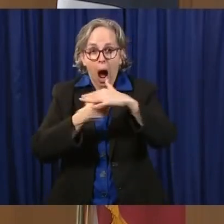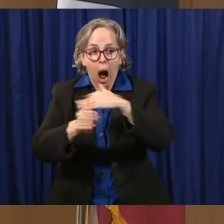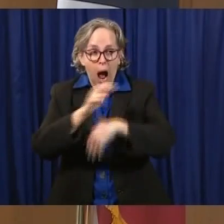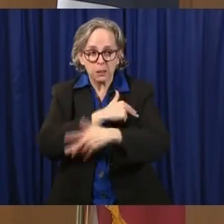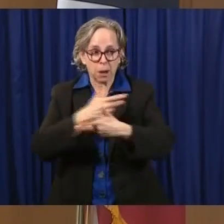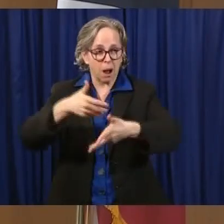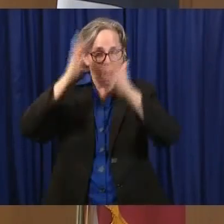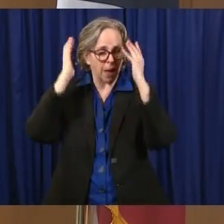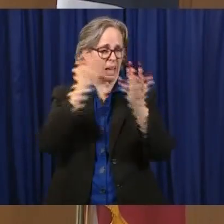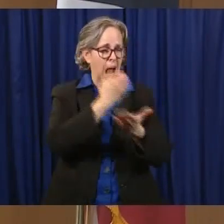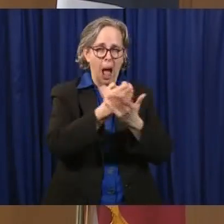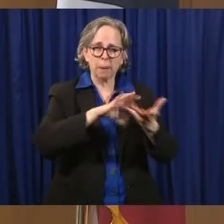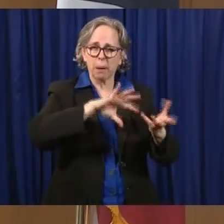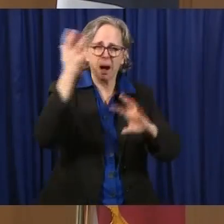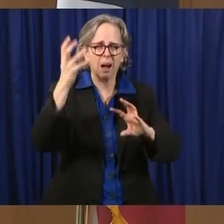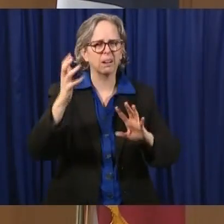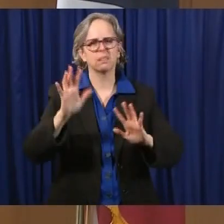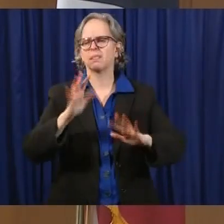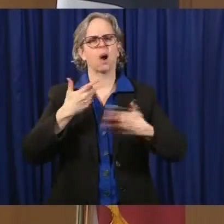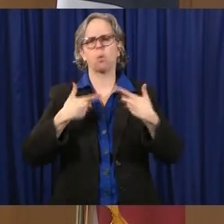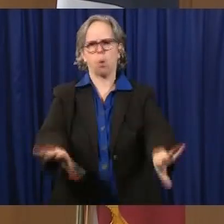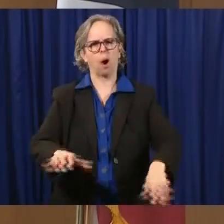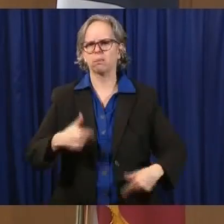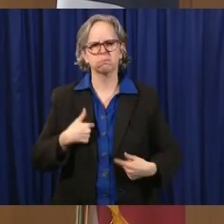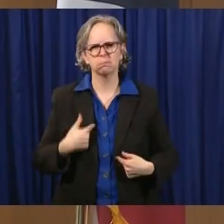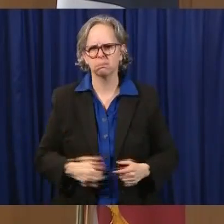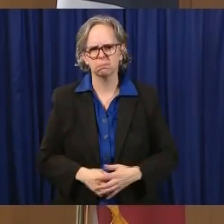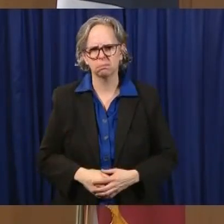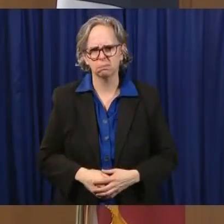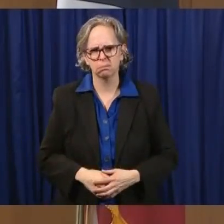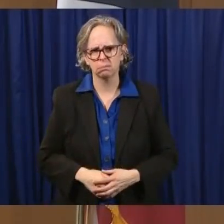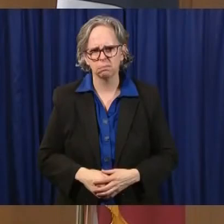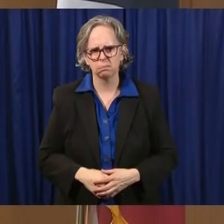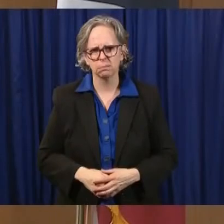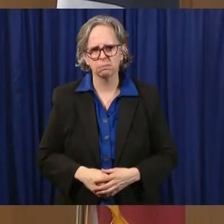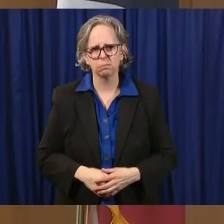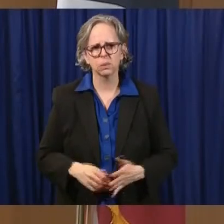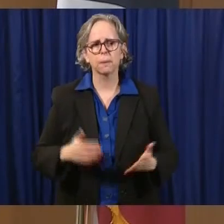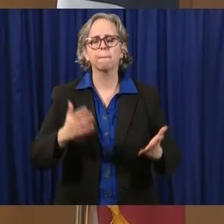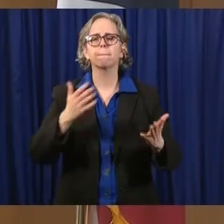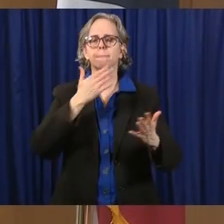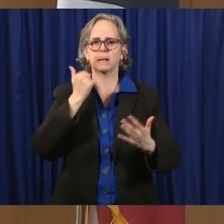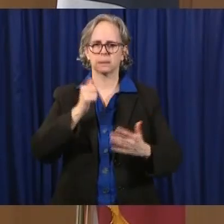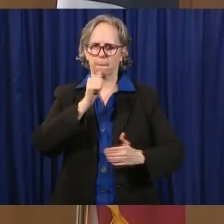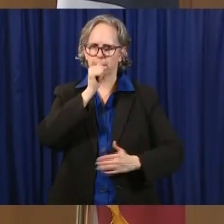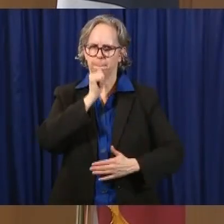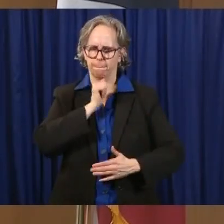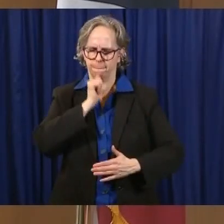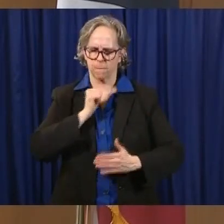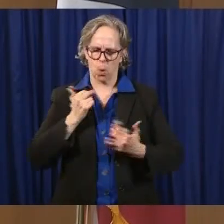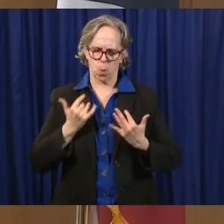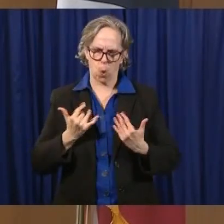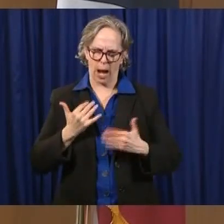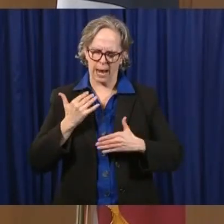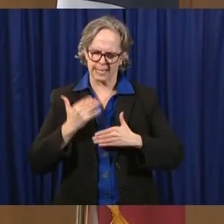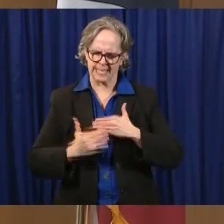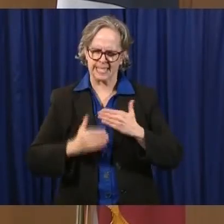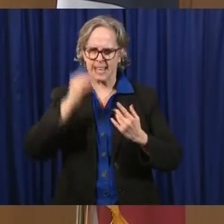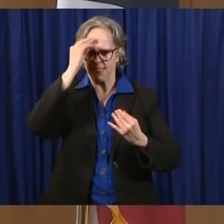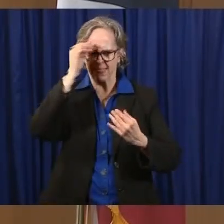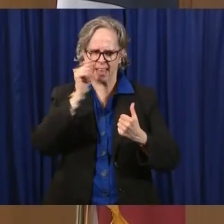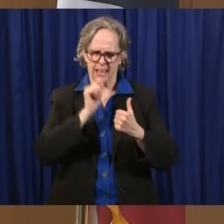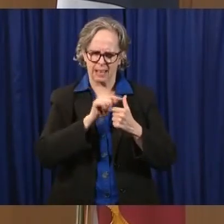economy. So the best thing we can do is get this right, lay out what our steps are, and I've talked about some of the things today